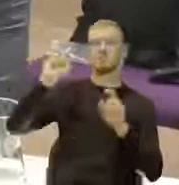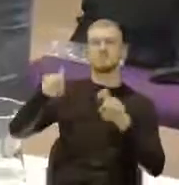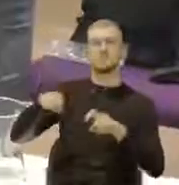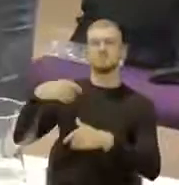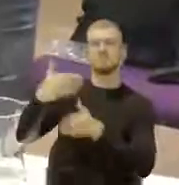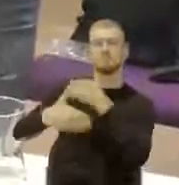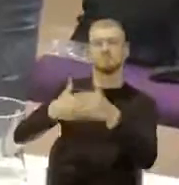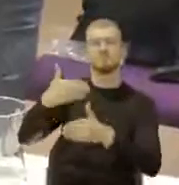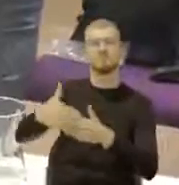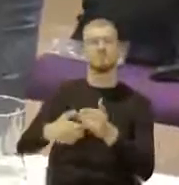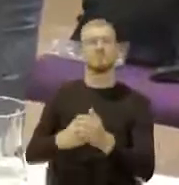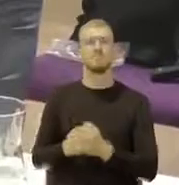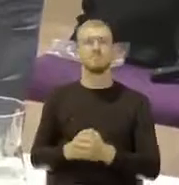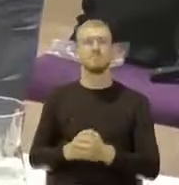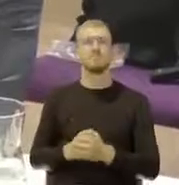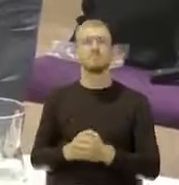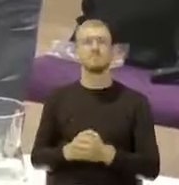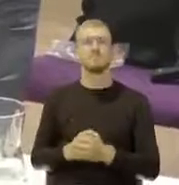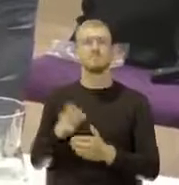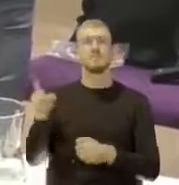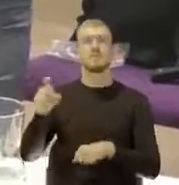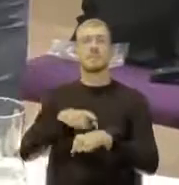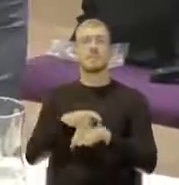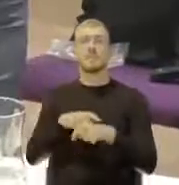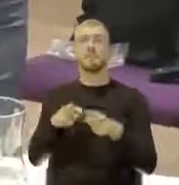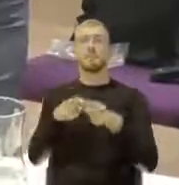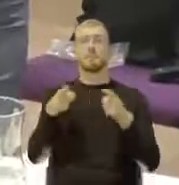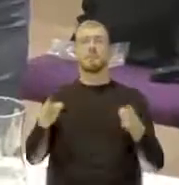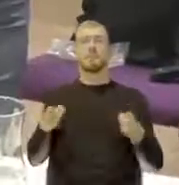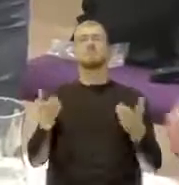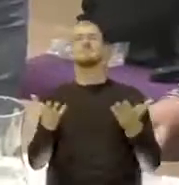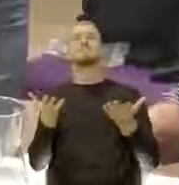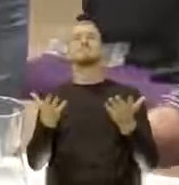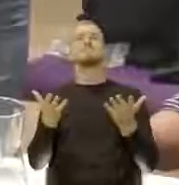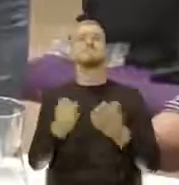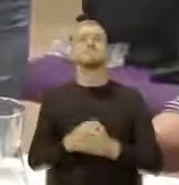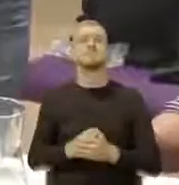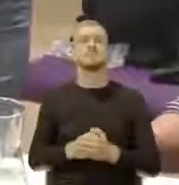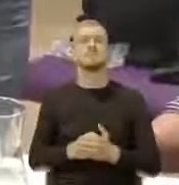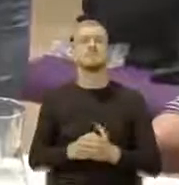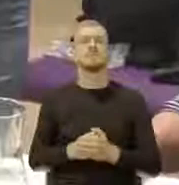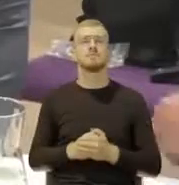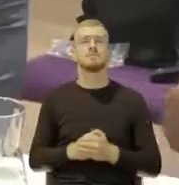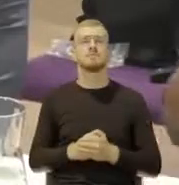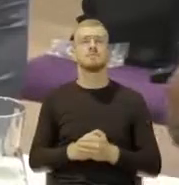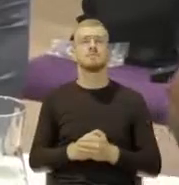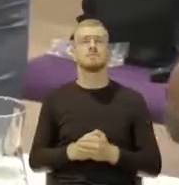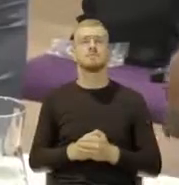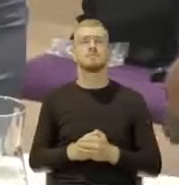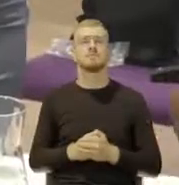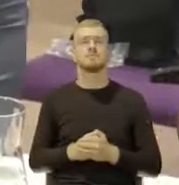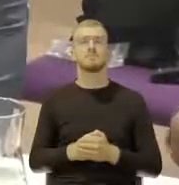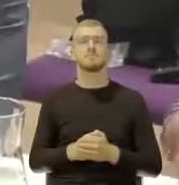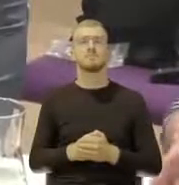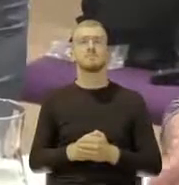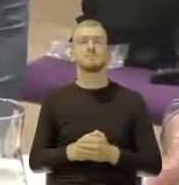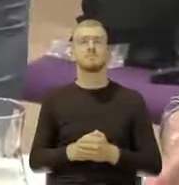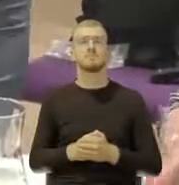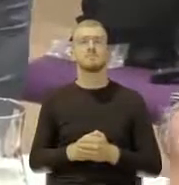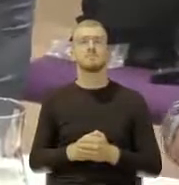does that mean? Well, that means acting to repair historical legacies of exclusion, destruction of biodiversity.